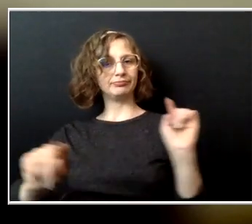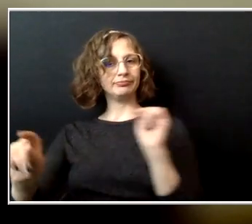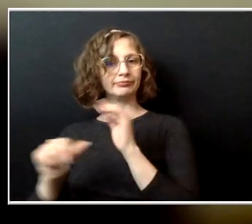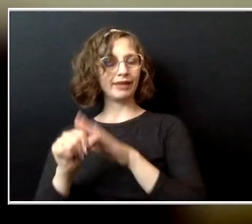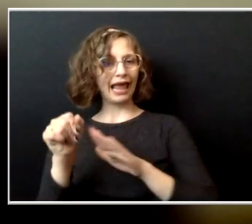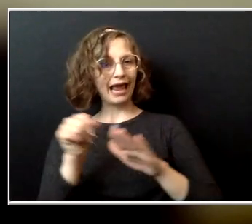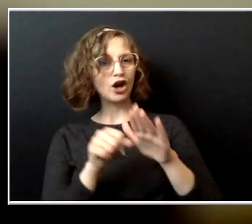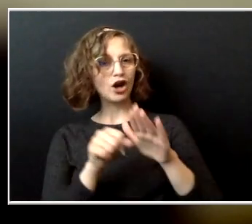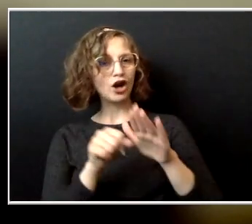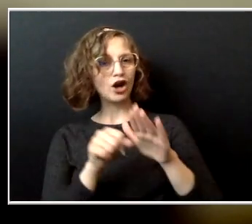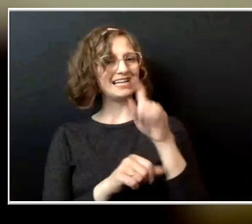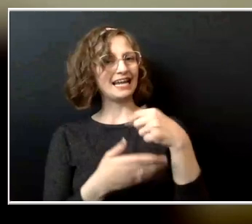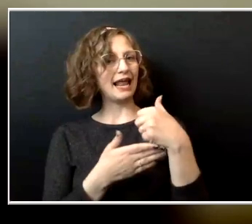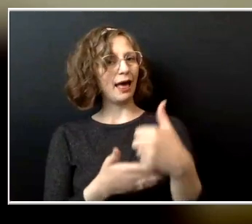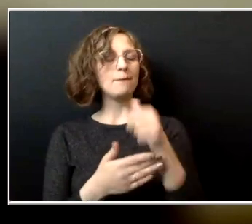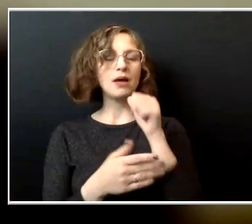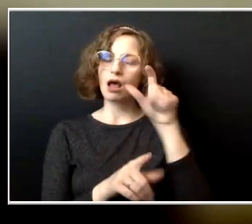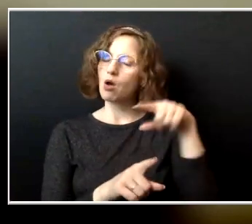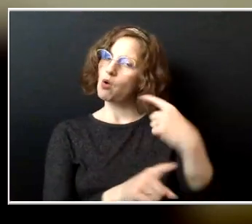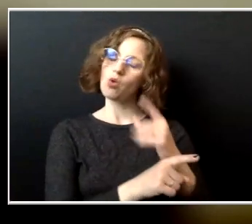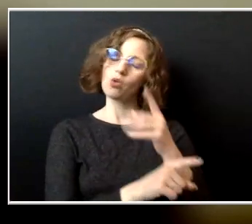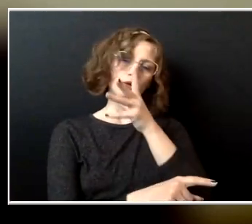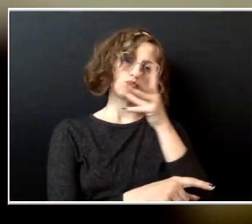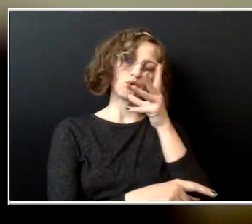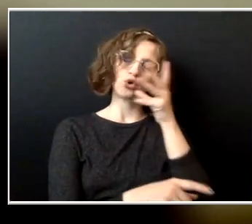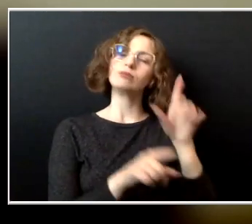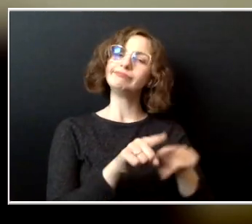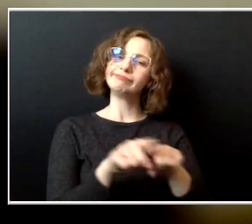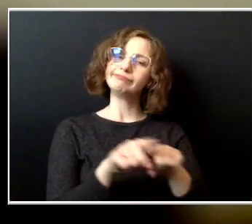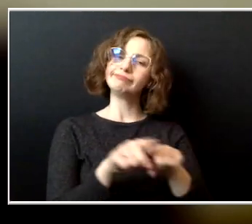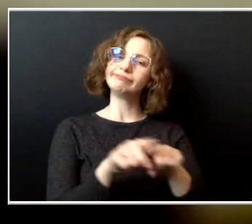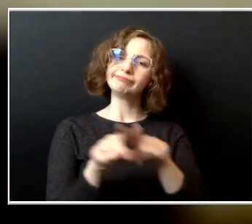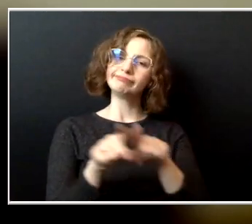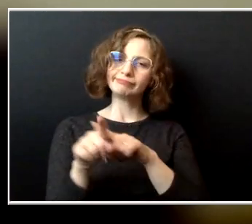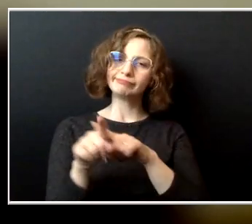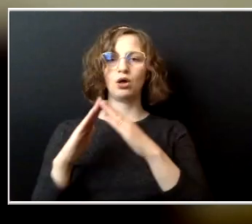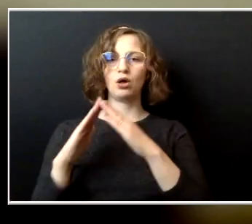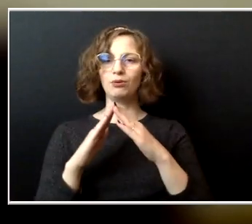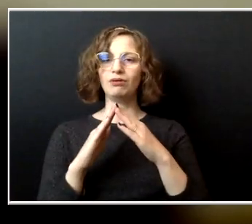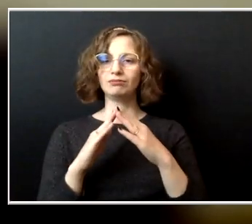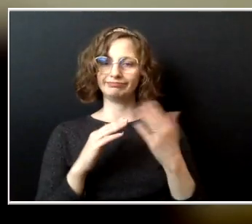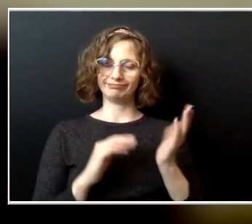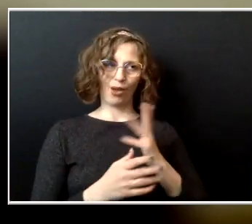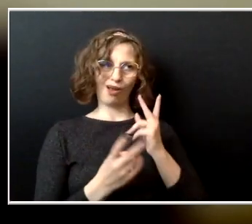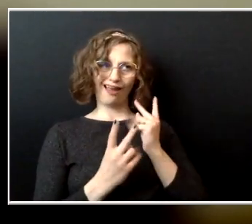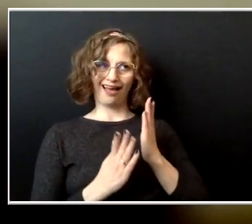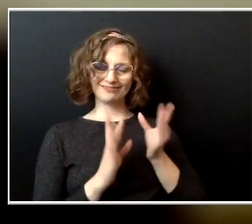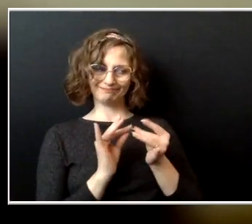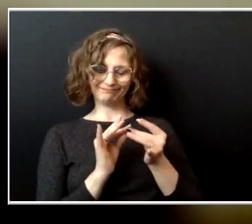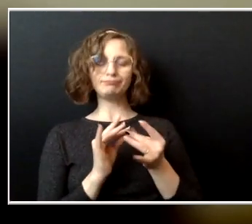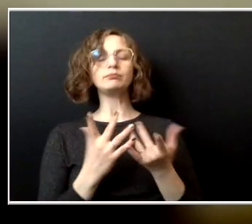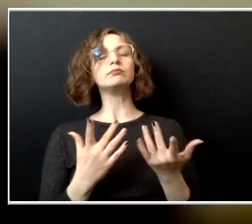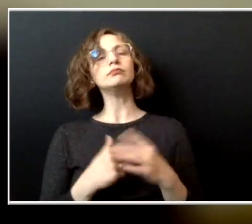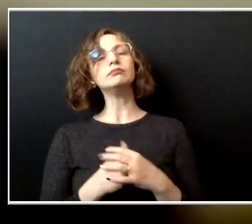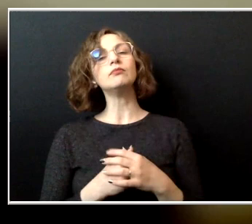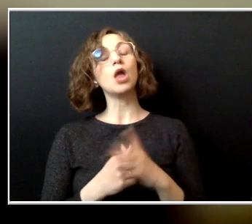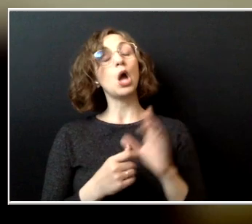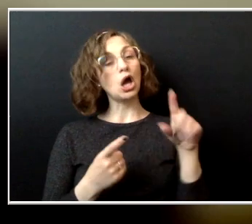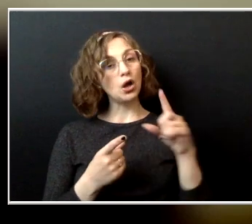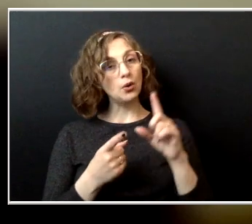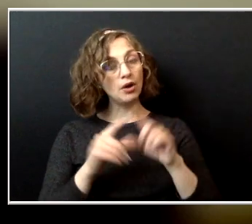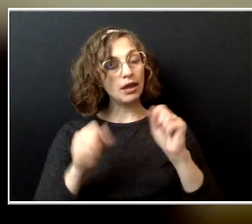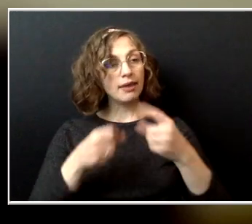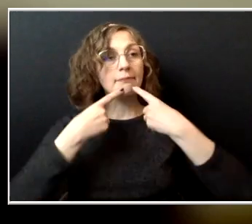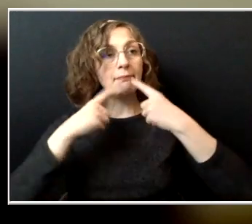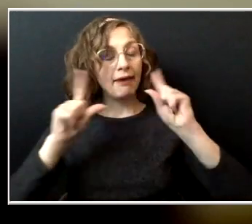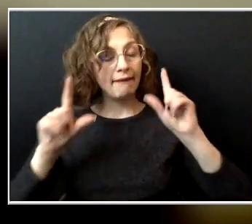just the rural, but it is the urban areas as well, just as if we heard our guests talk about. And then once we can do that and facilitate that, we can